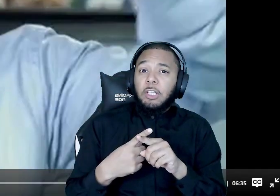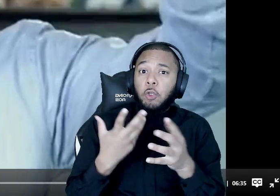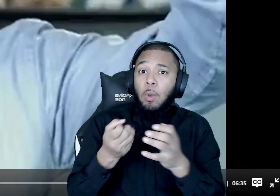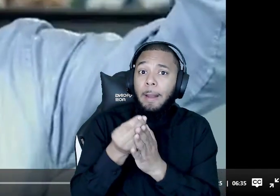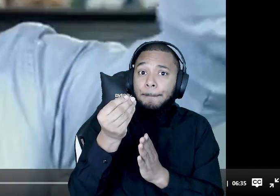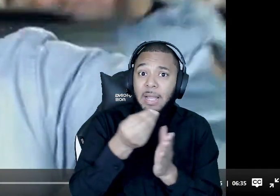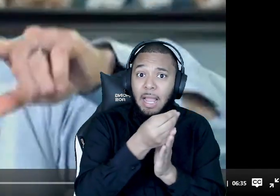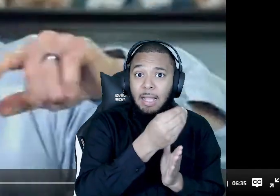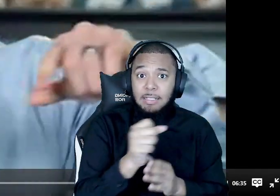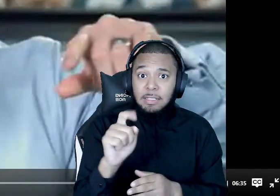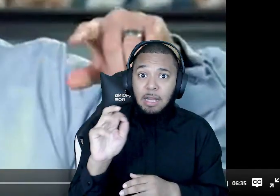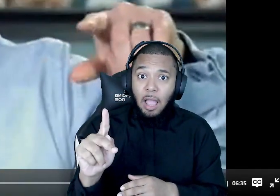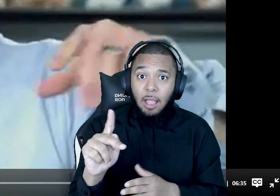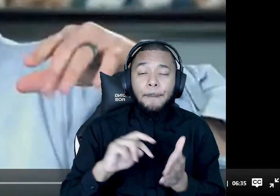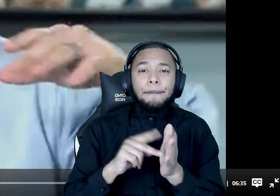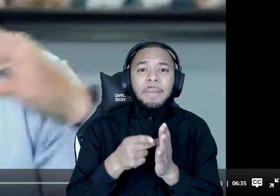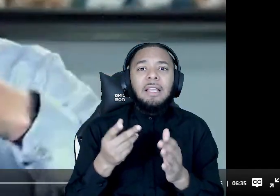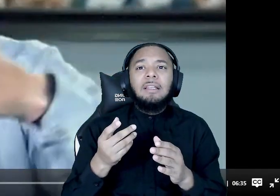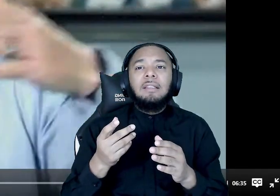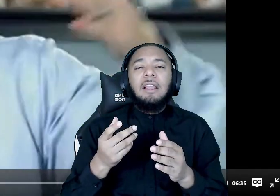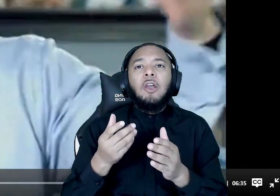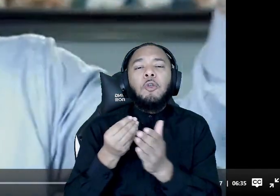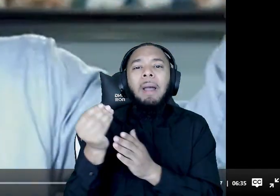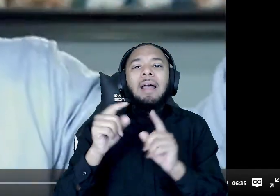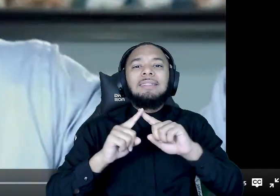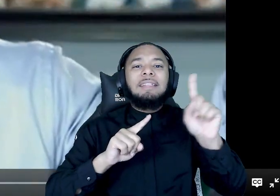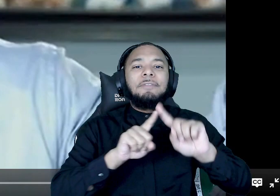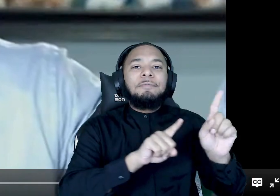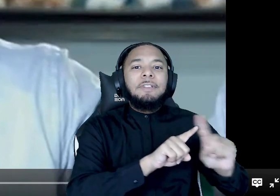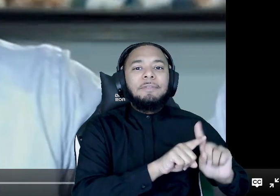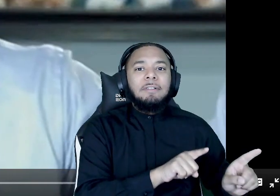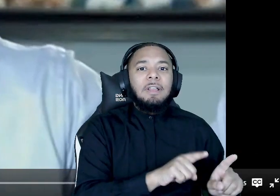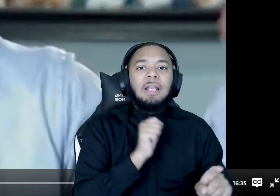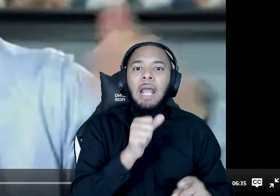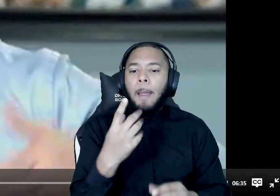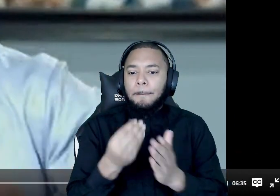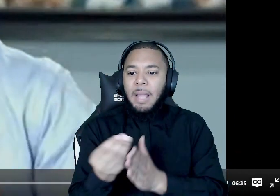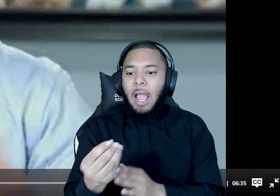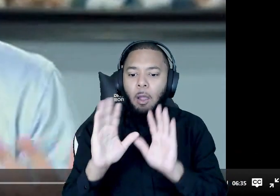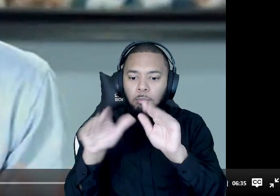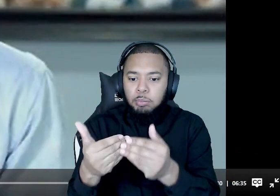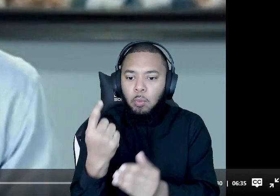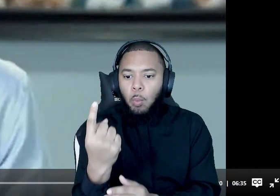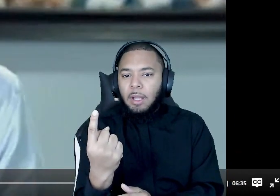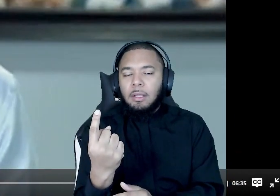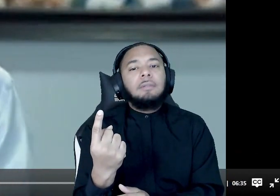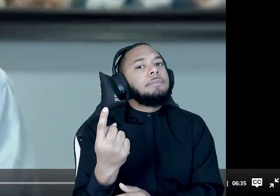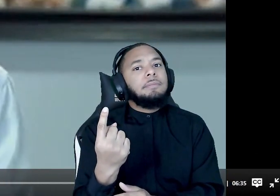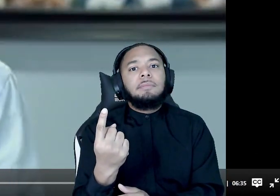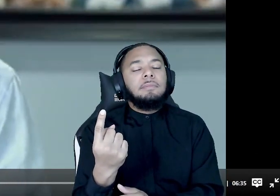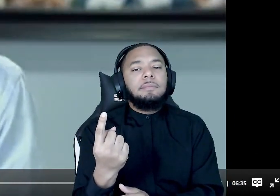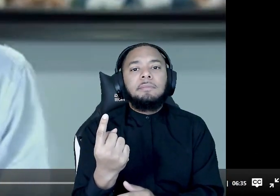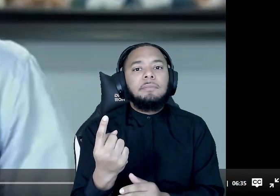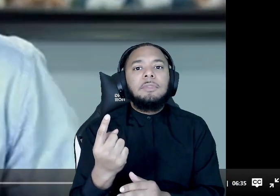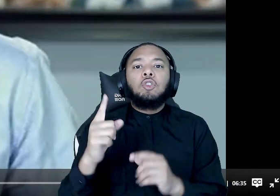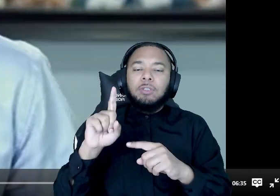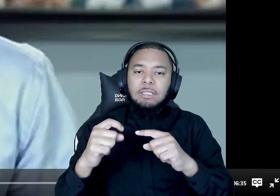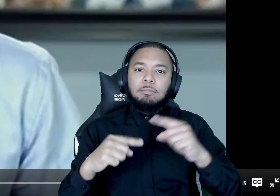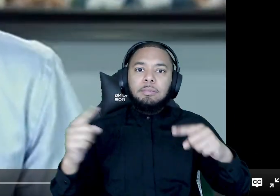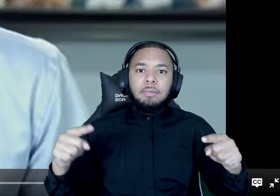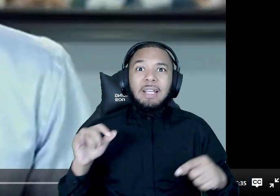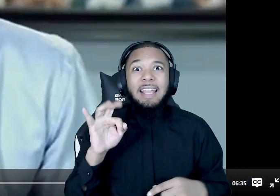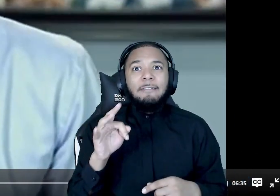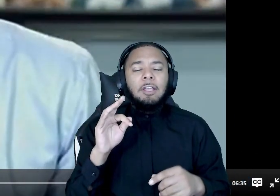own lots of different types of companies and you have a long-term view. Because if you're just there to make a quick buck one day to the